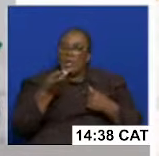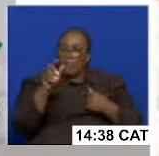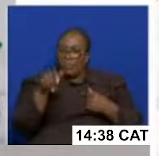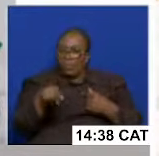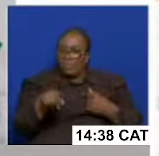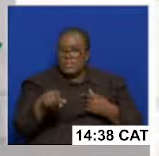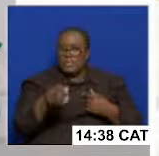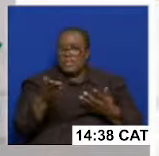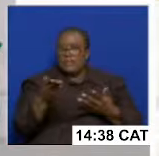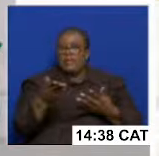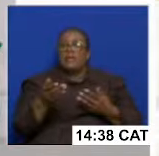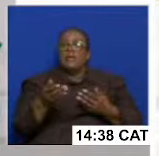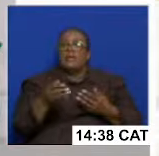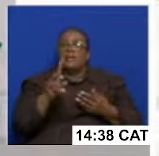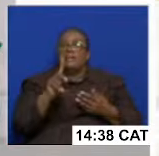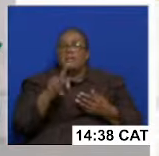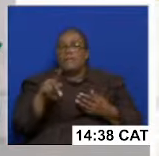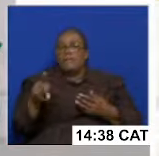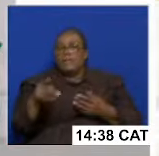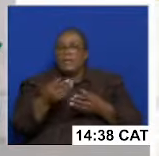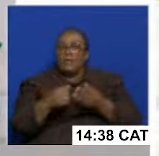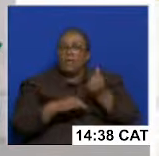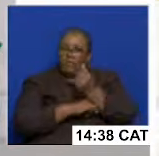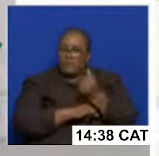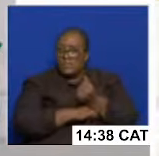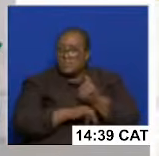DPP. Is that not so?